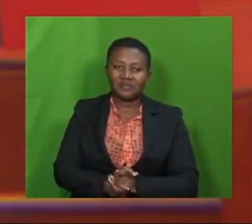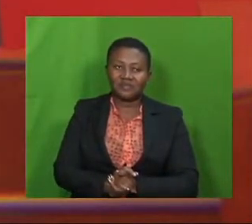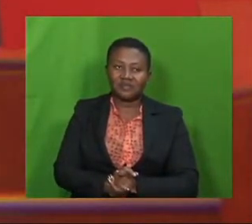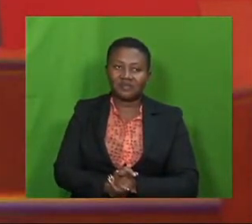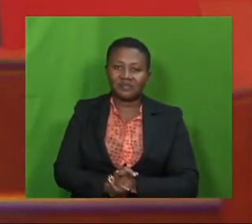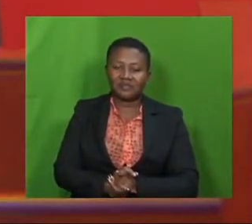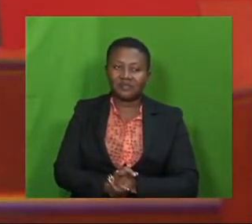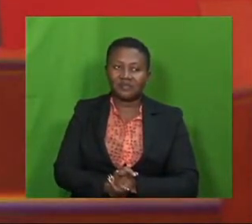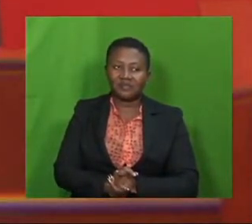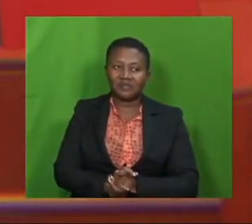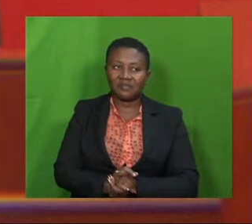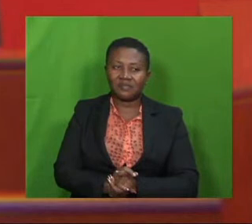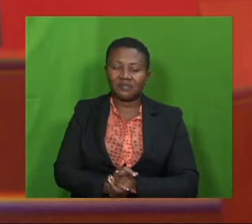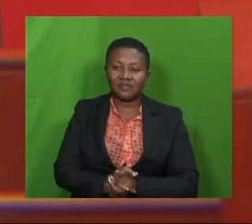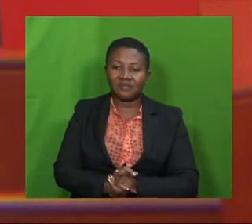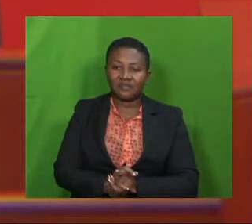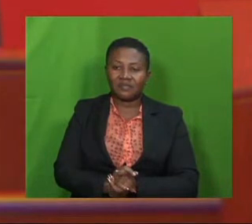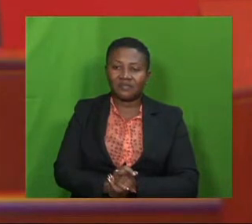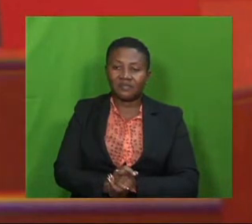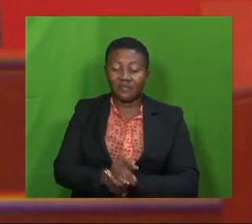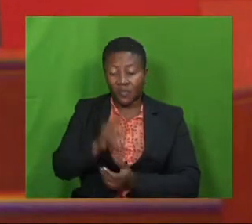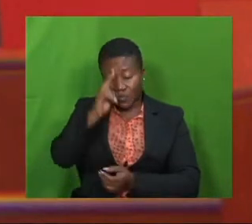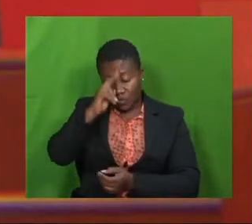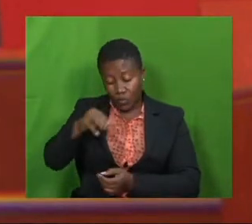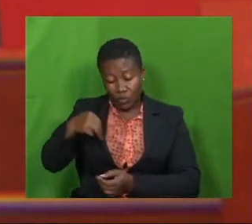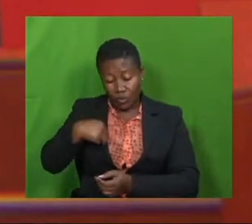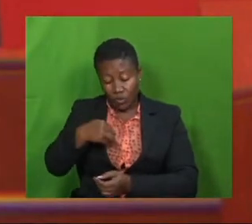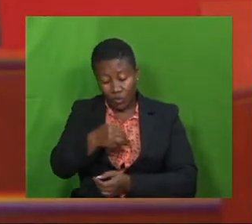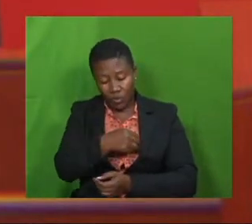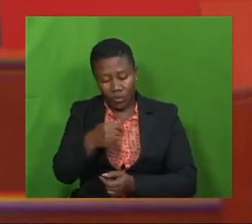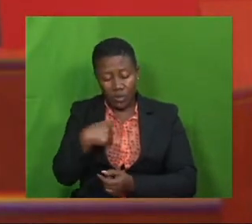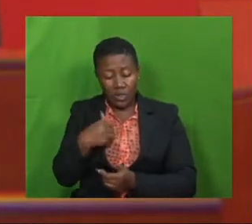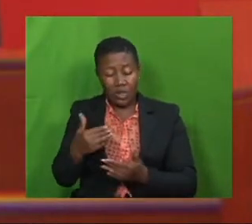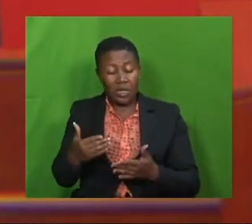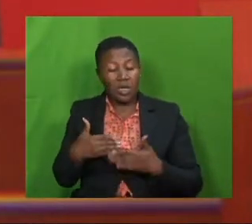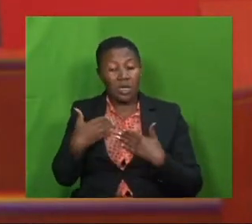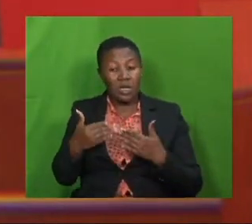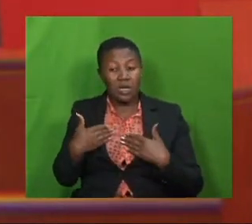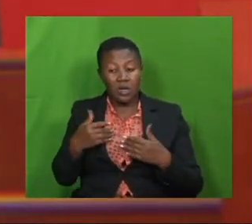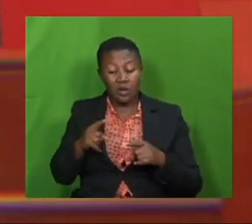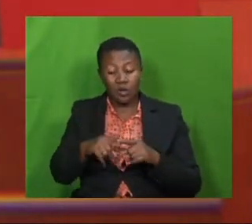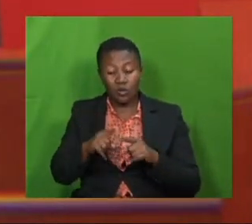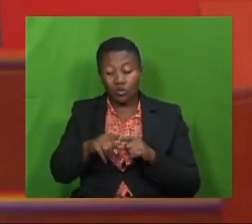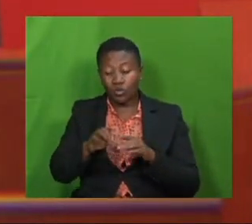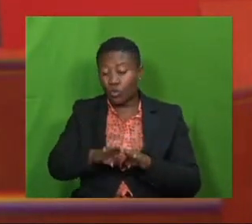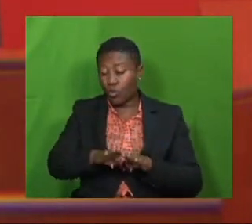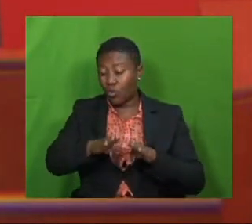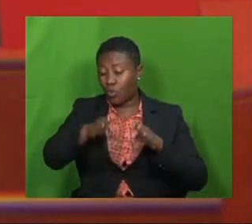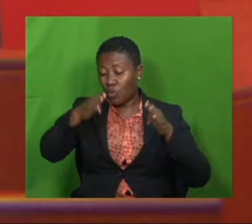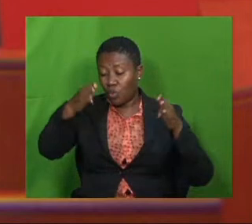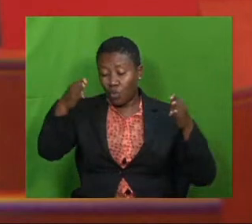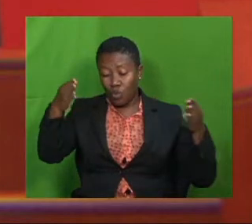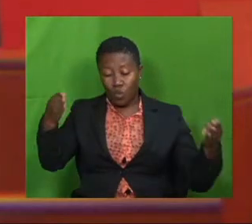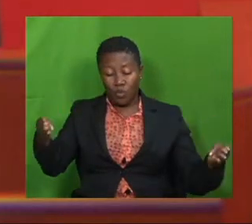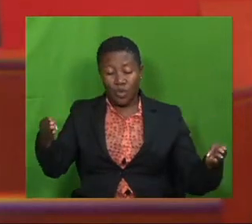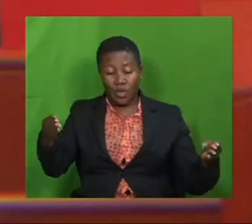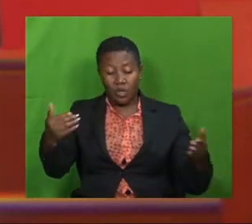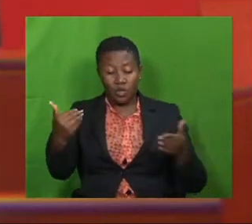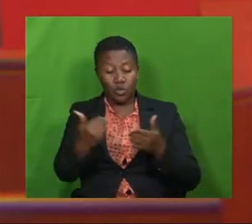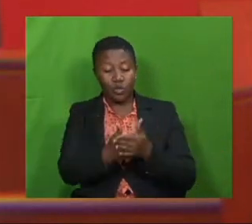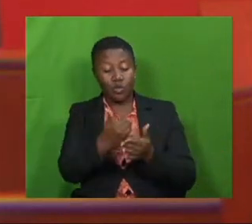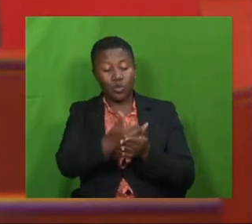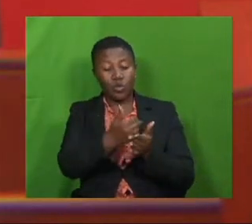Honorable members, I was privileged to open a new press office for our parliamentary press